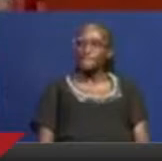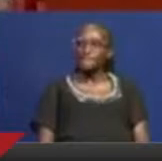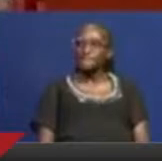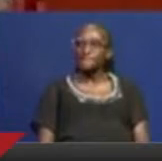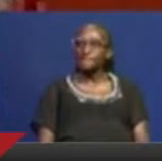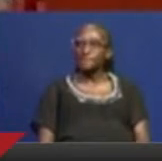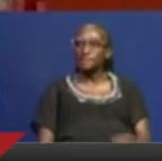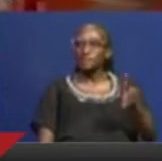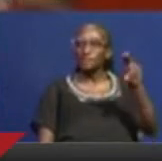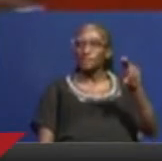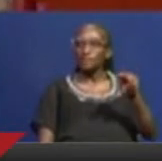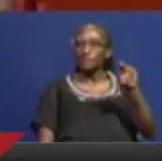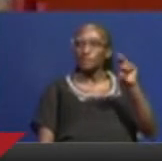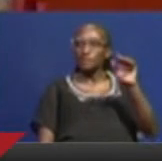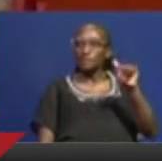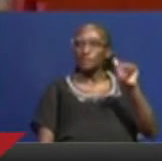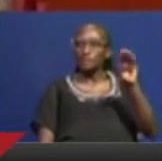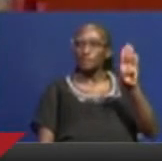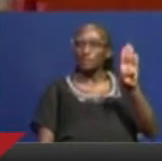Nabii Nabwera Daraja Lugari.